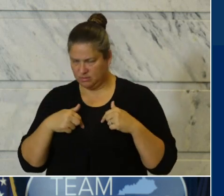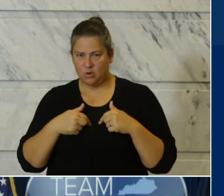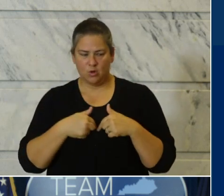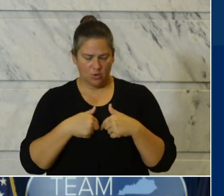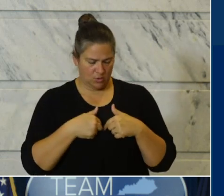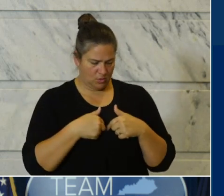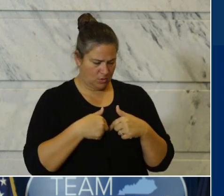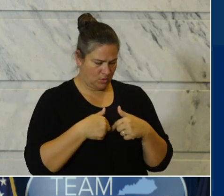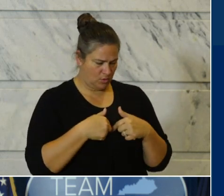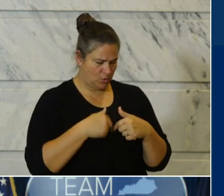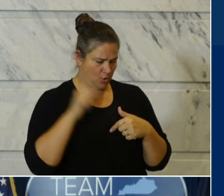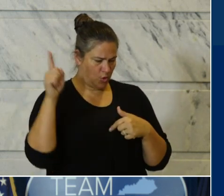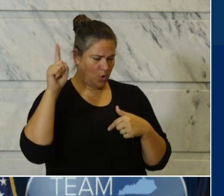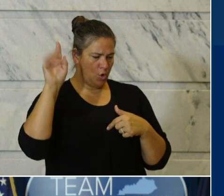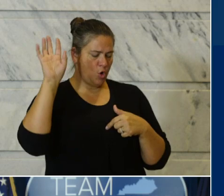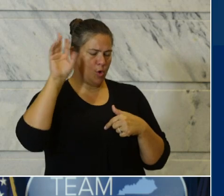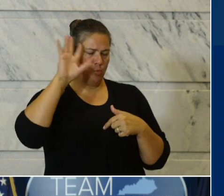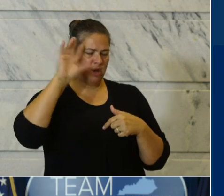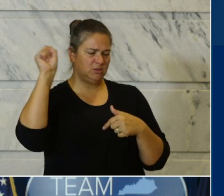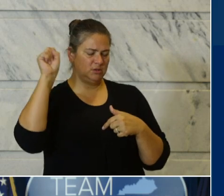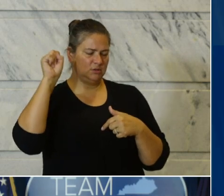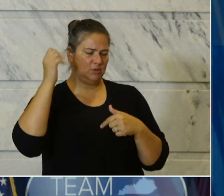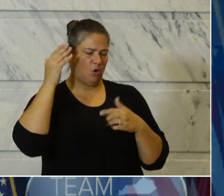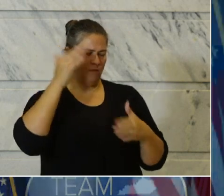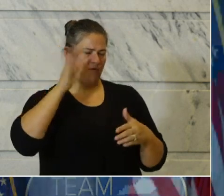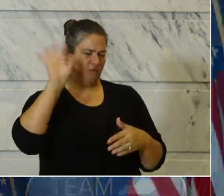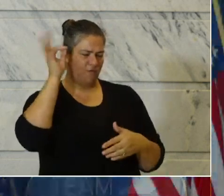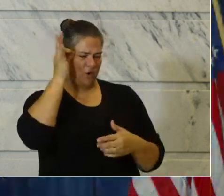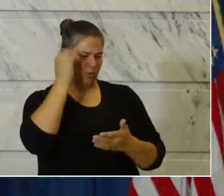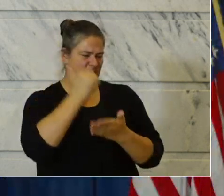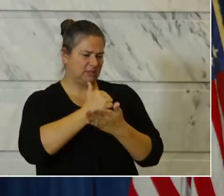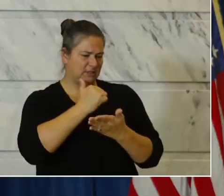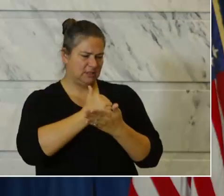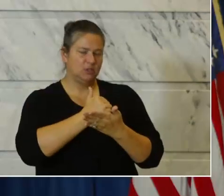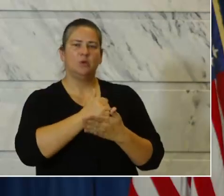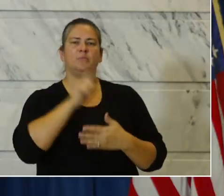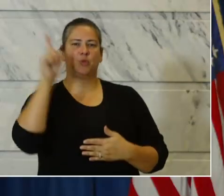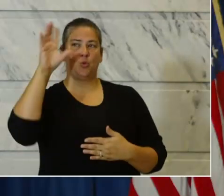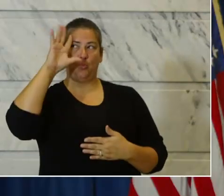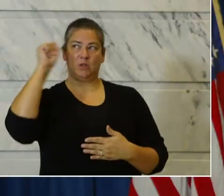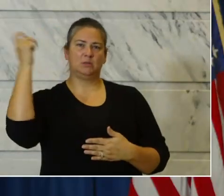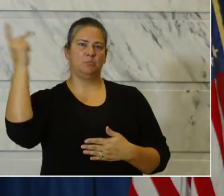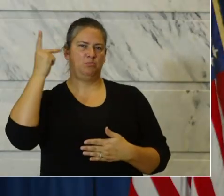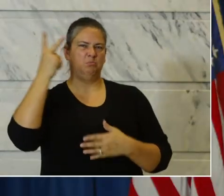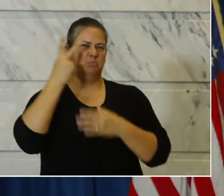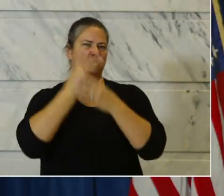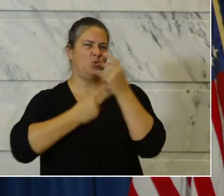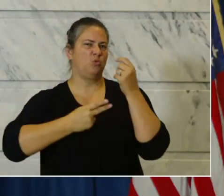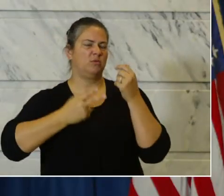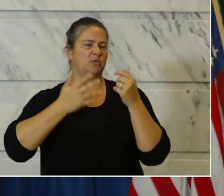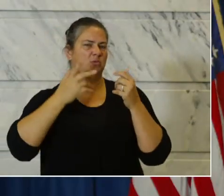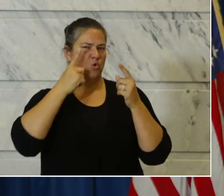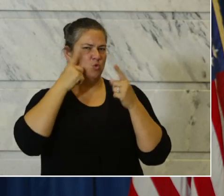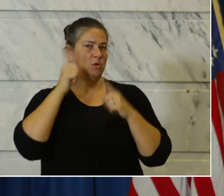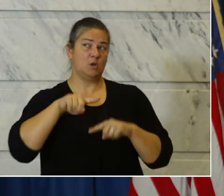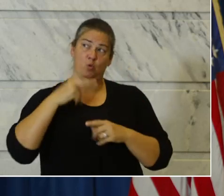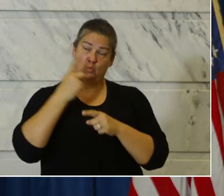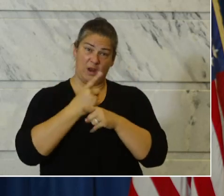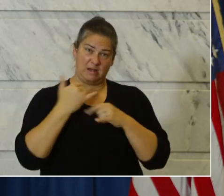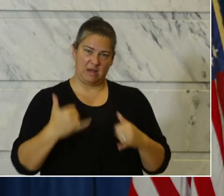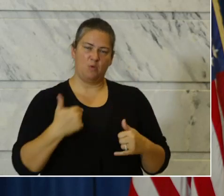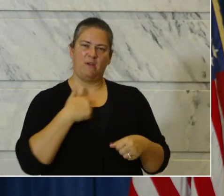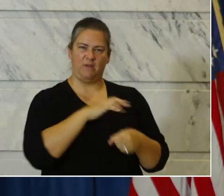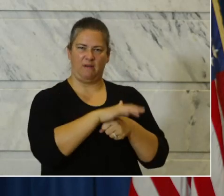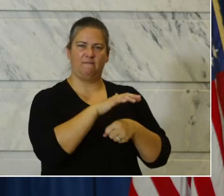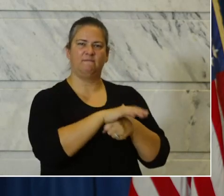President's offer for federal assistance to respond to the protests? The President and I agreed that right now we had sufficient